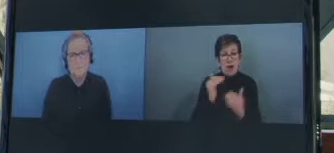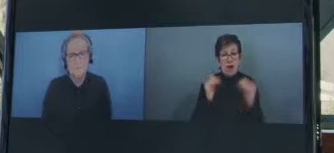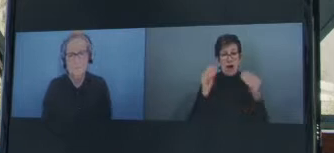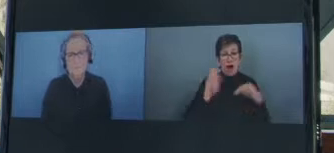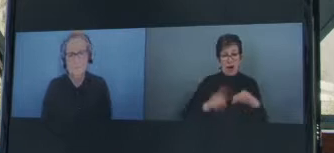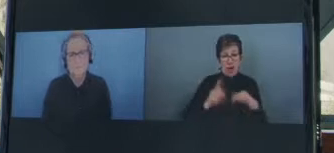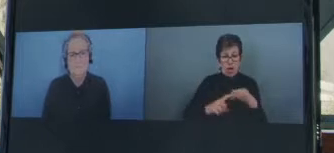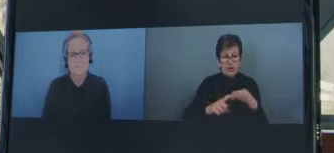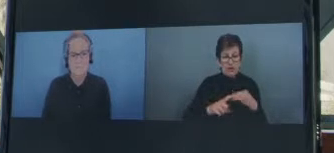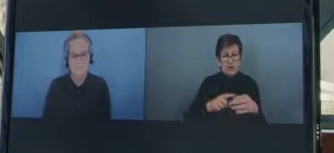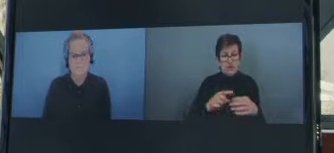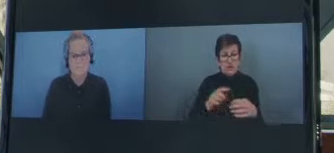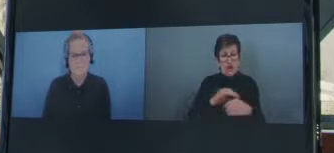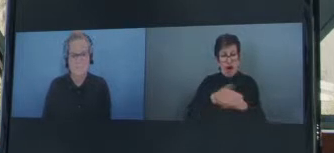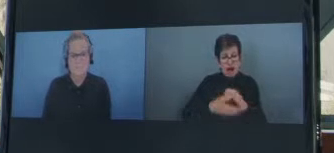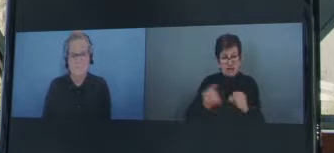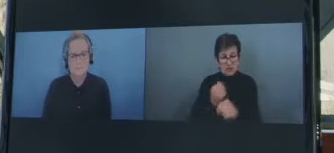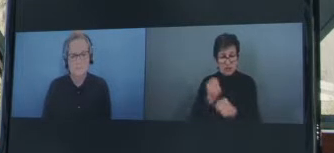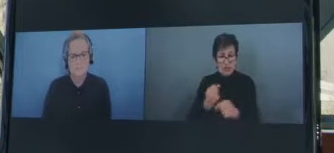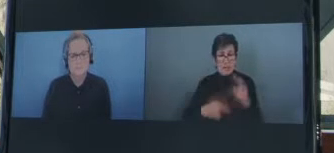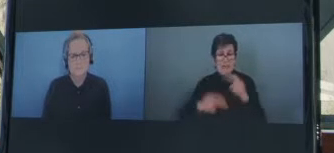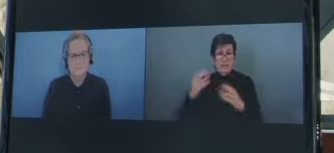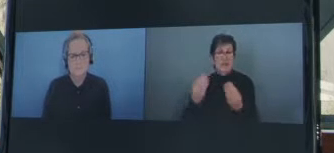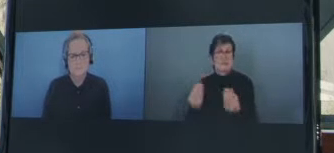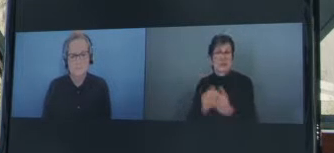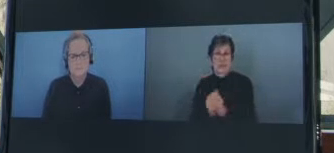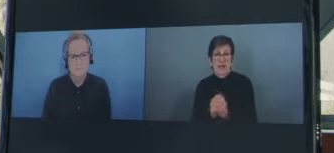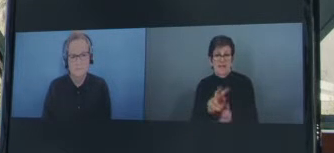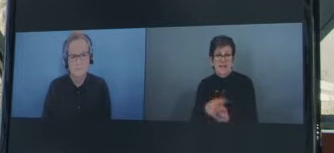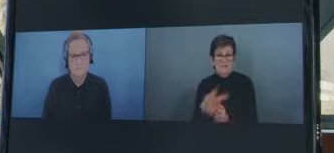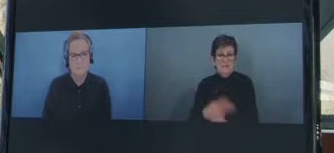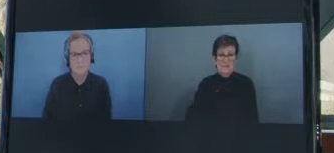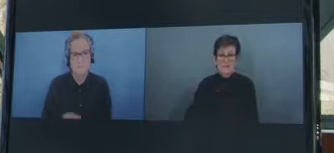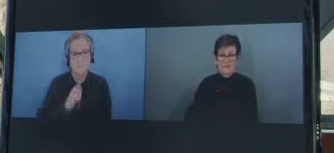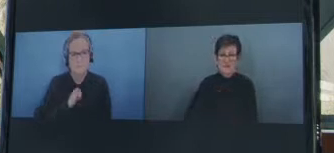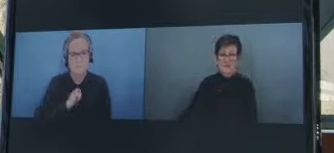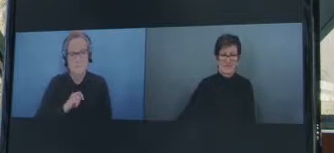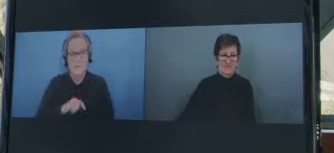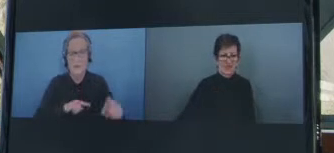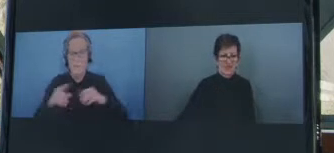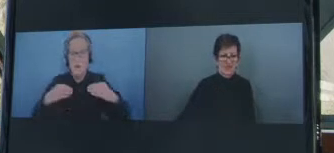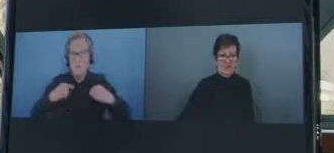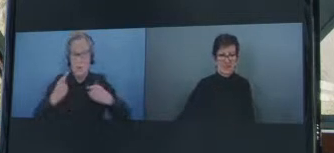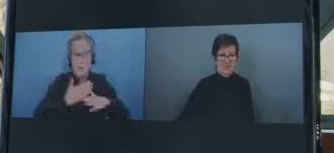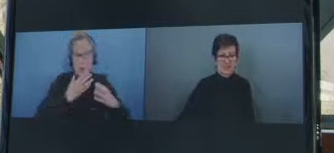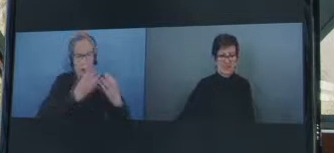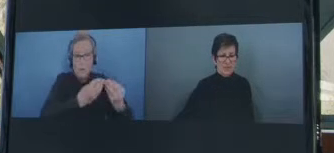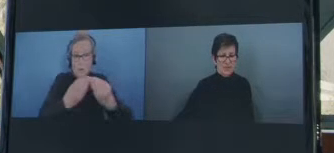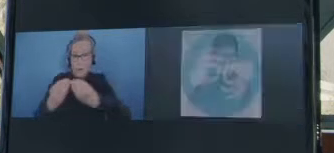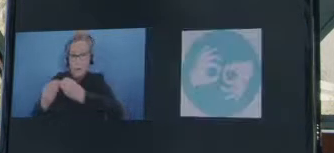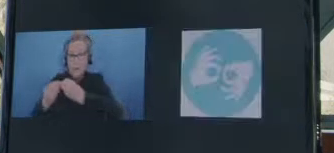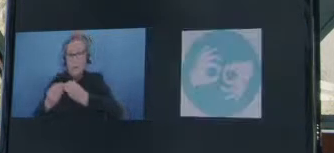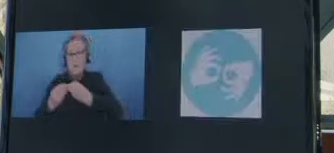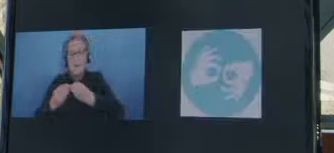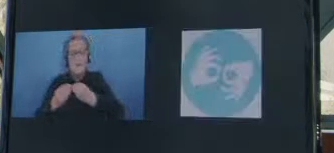materials. And often, in most of the enterprises that we work with, you're working with outliers